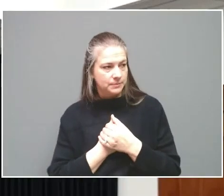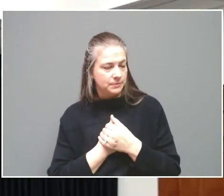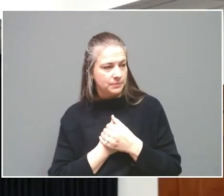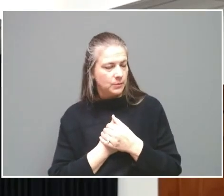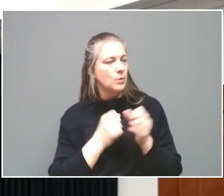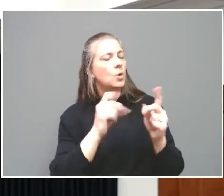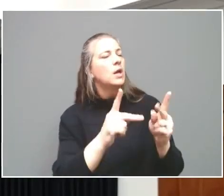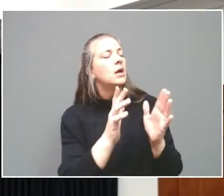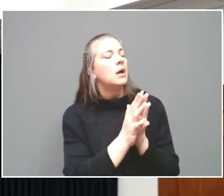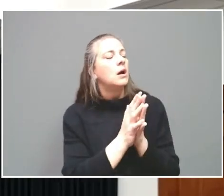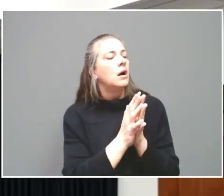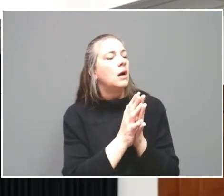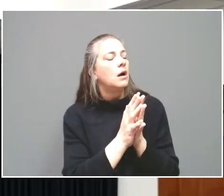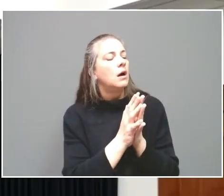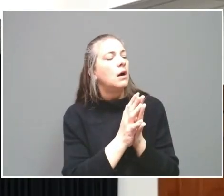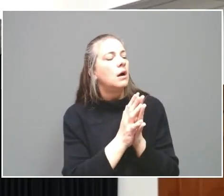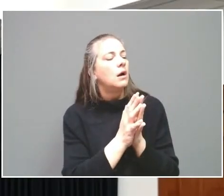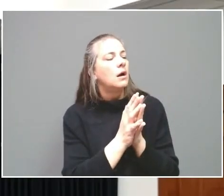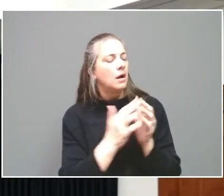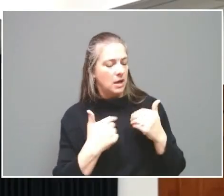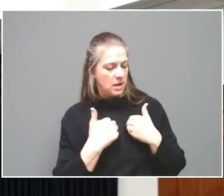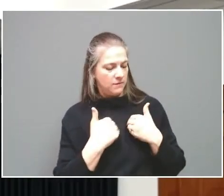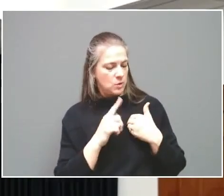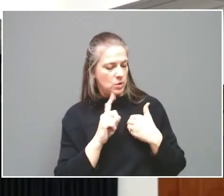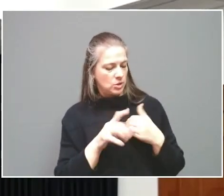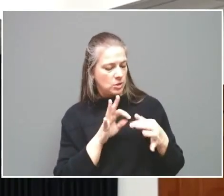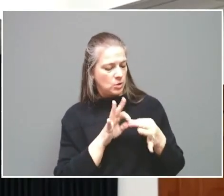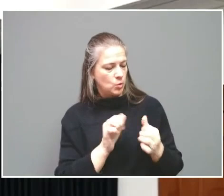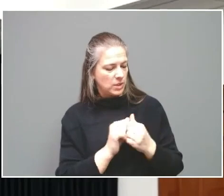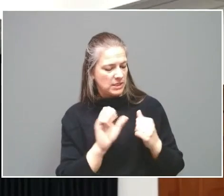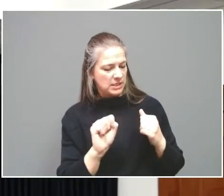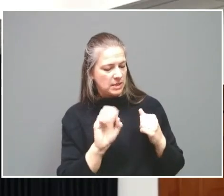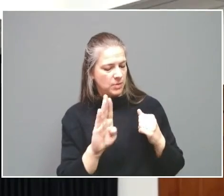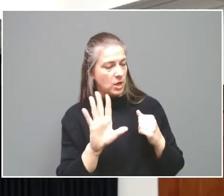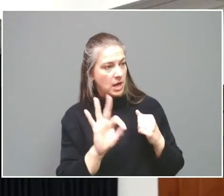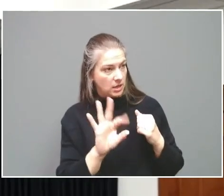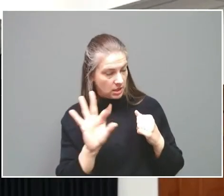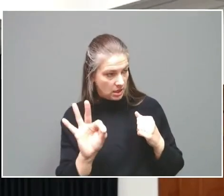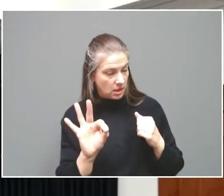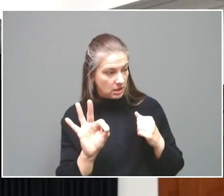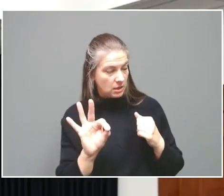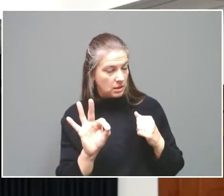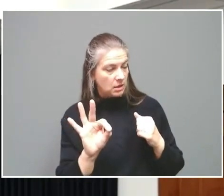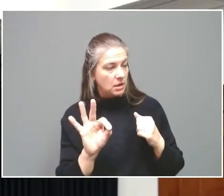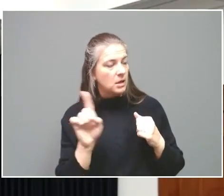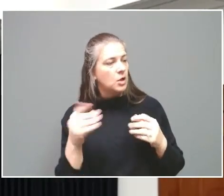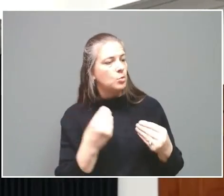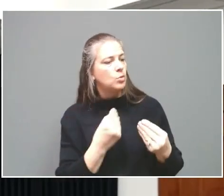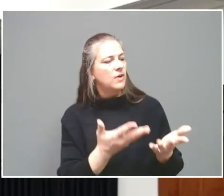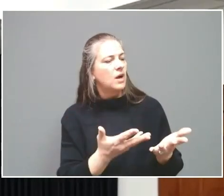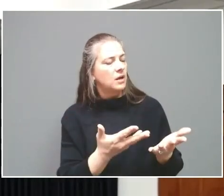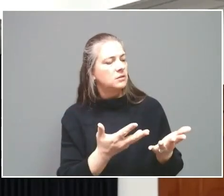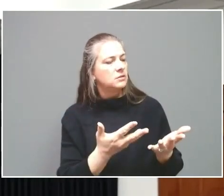Okay. I have a question pertaining to Senate Bill 99 that would provide